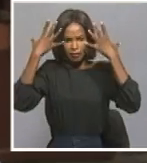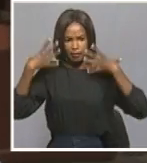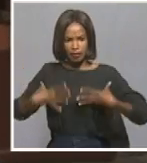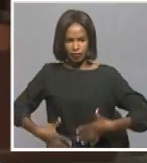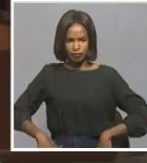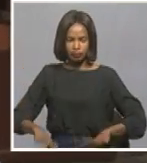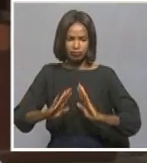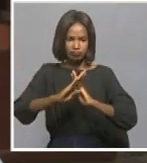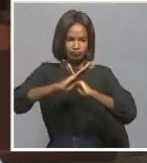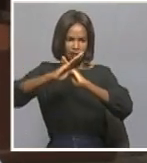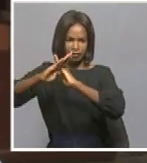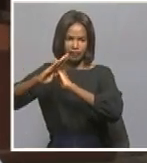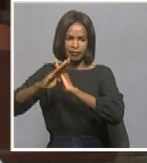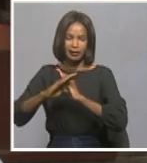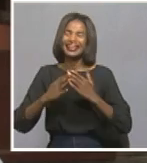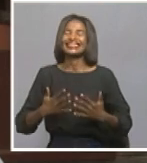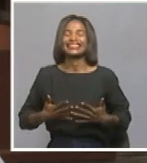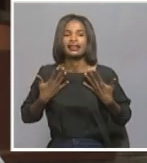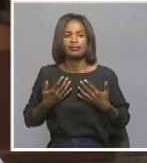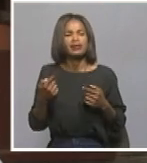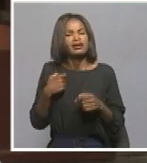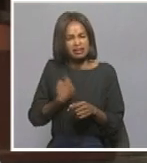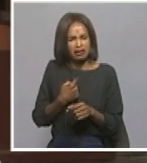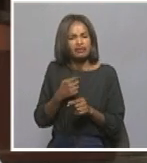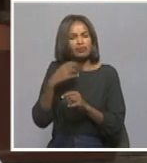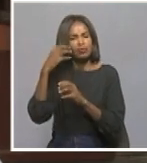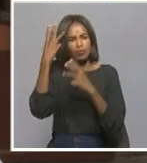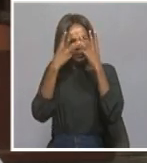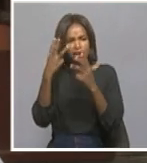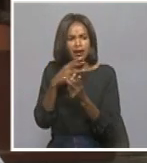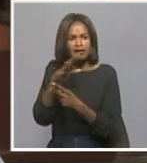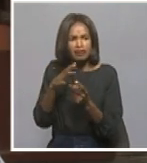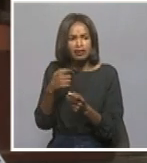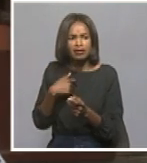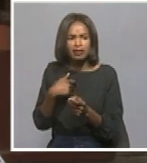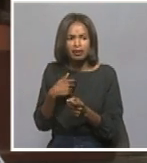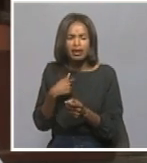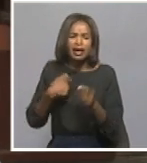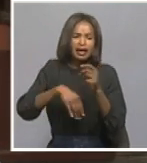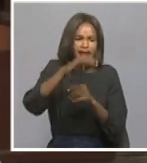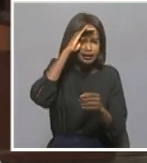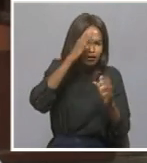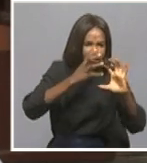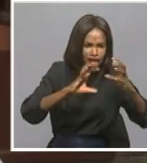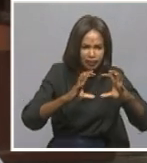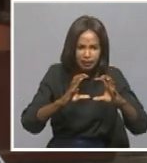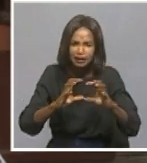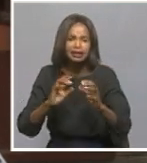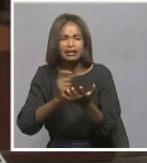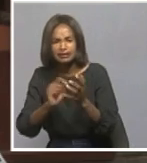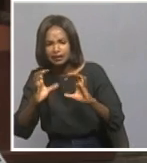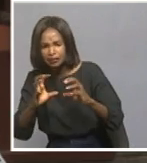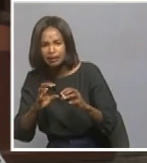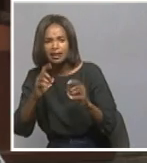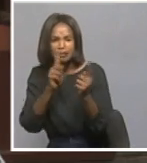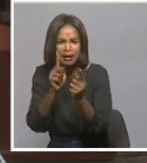I'm really happy about because I was also quite a bit worried. Even my family were worried because, you know, I go out there, work with people, and when